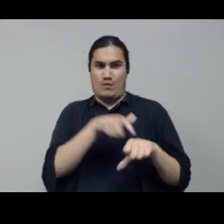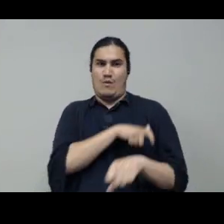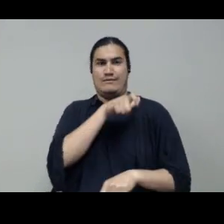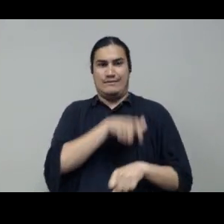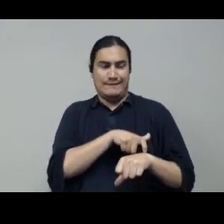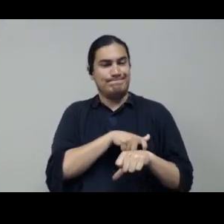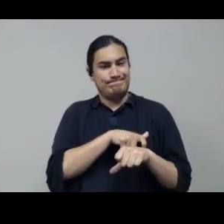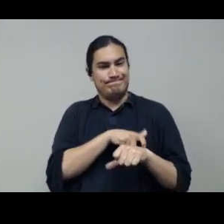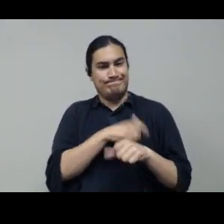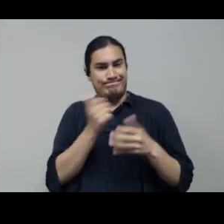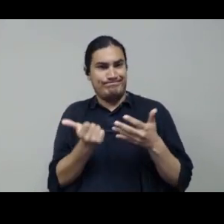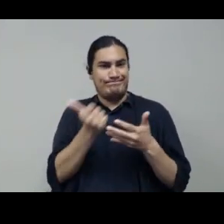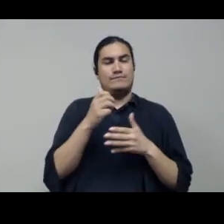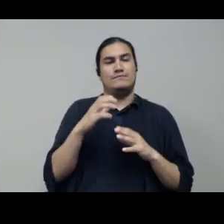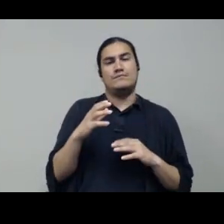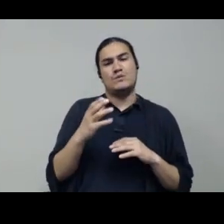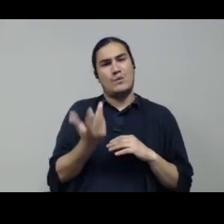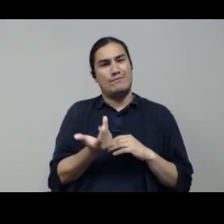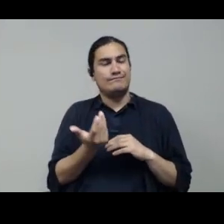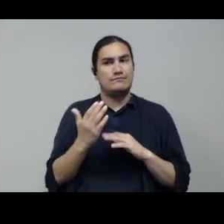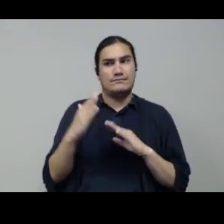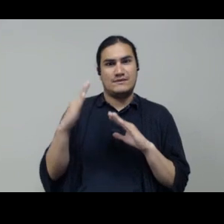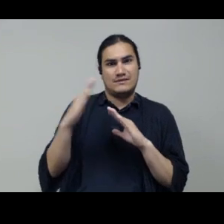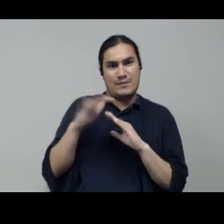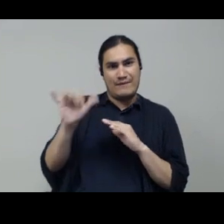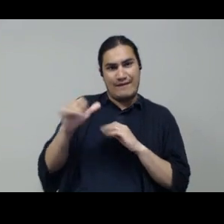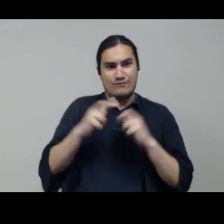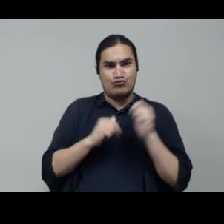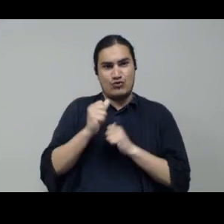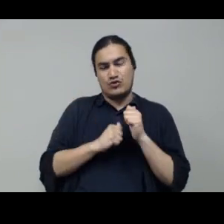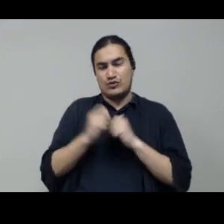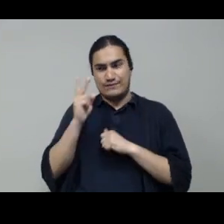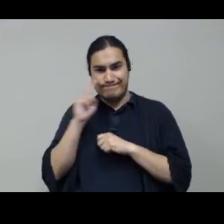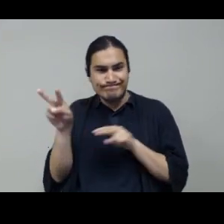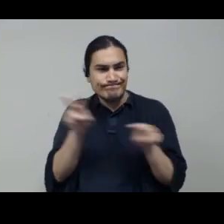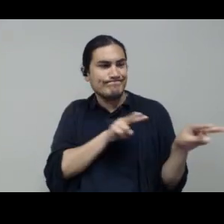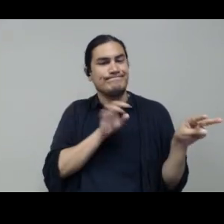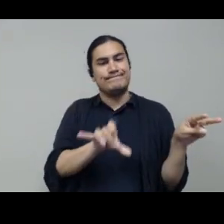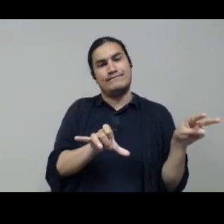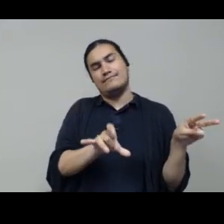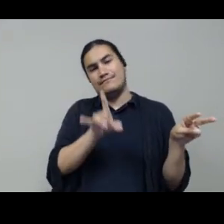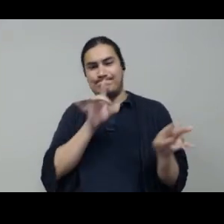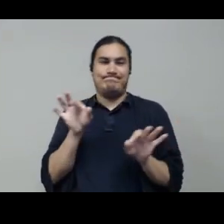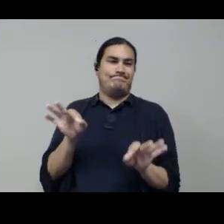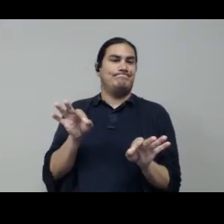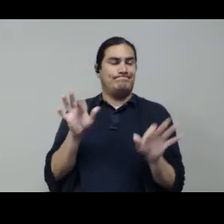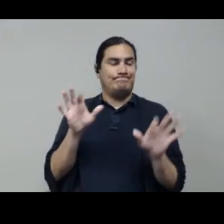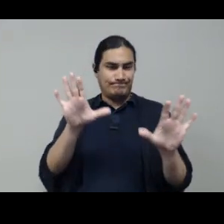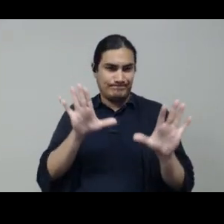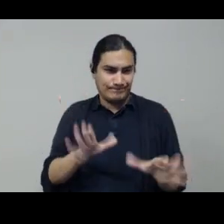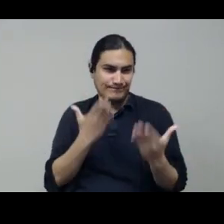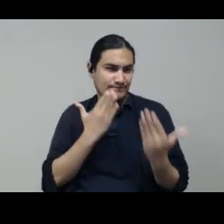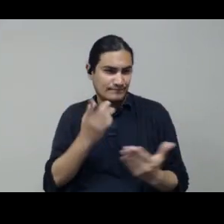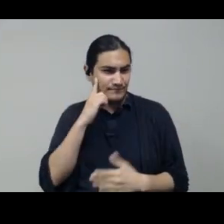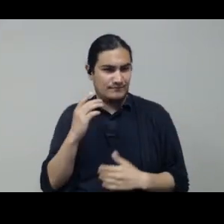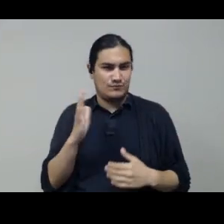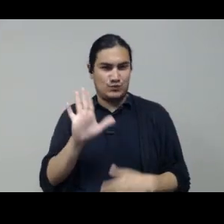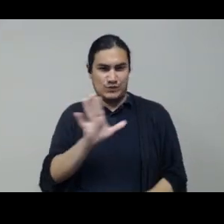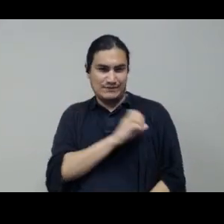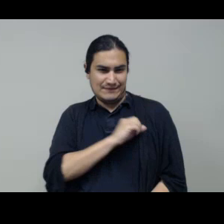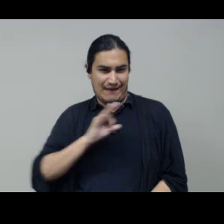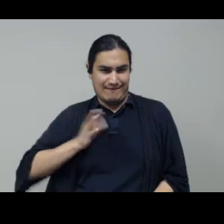top of that structure and looking over and seeing what the possibilities are, that was perfection. So thank you for having your staff out there to meet